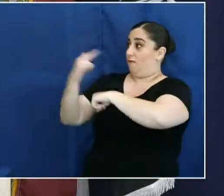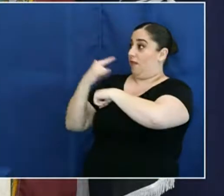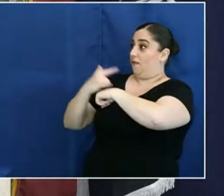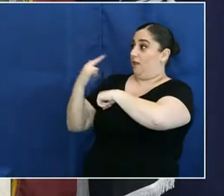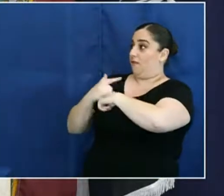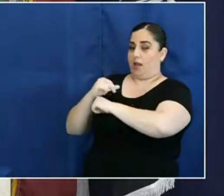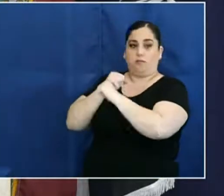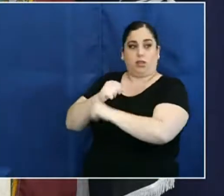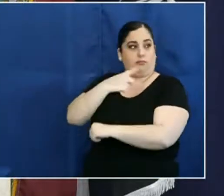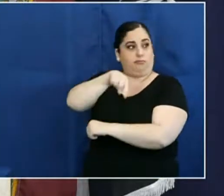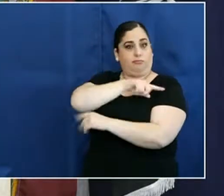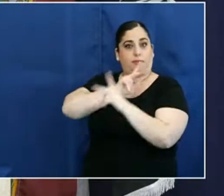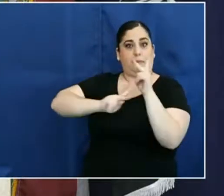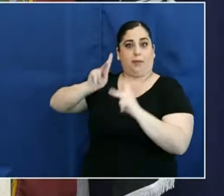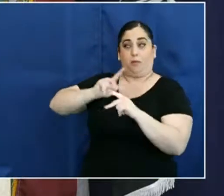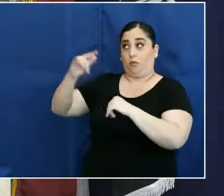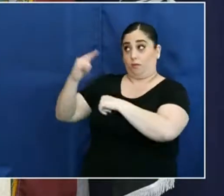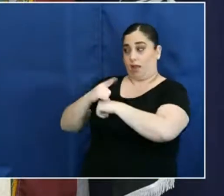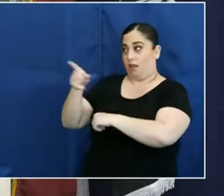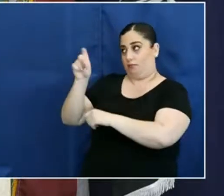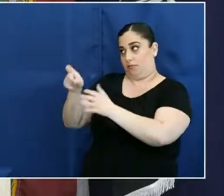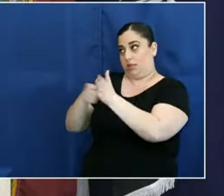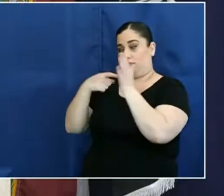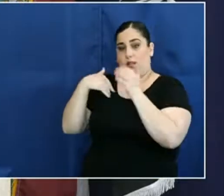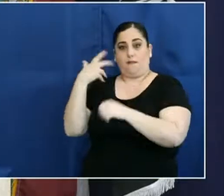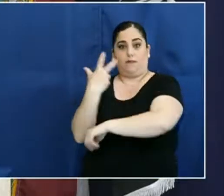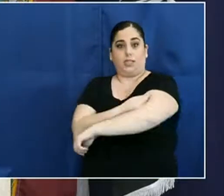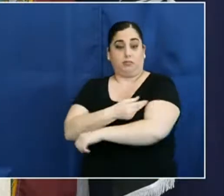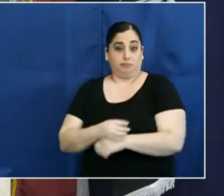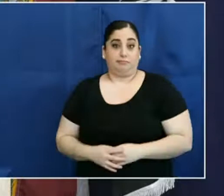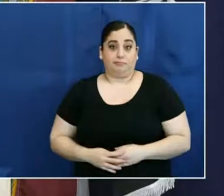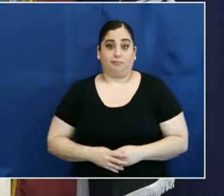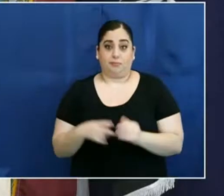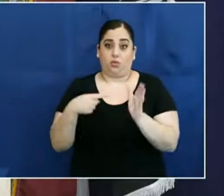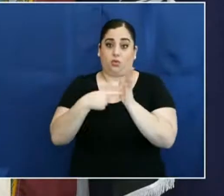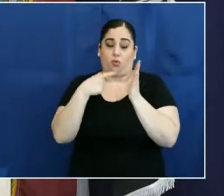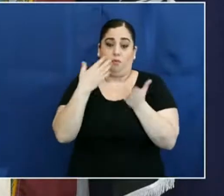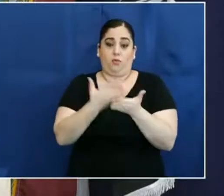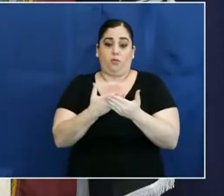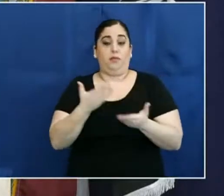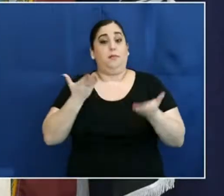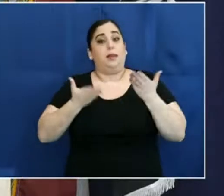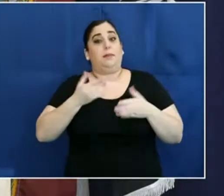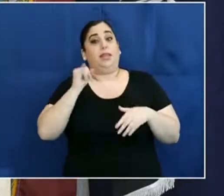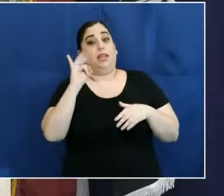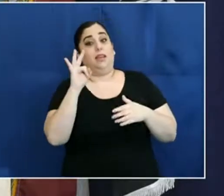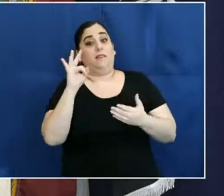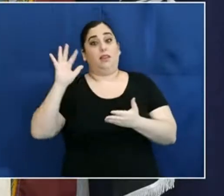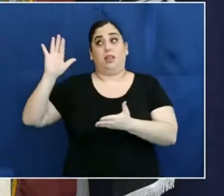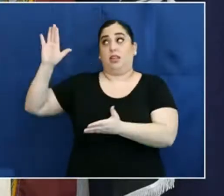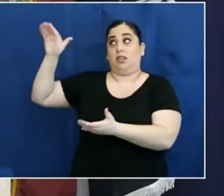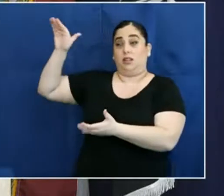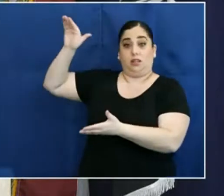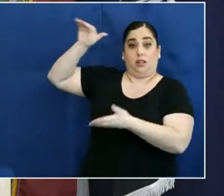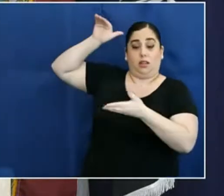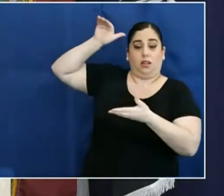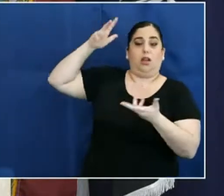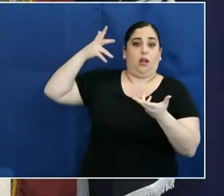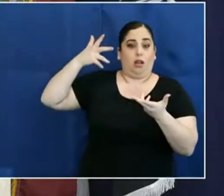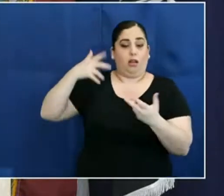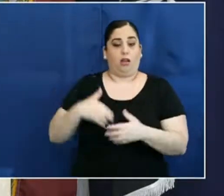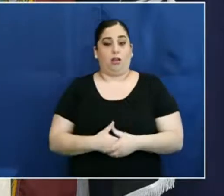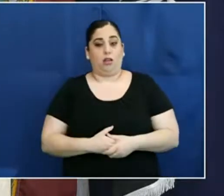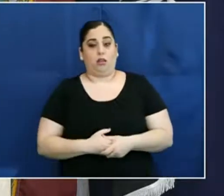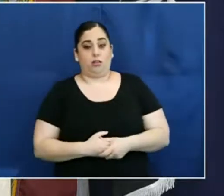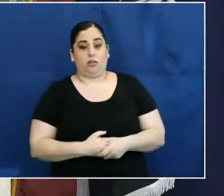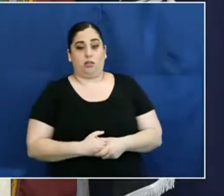of vaccines, might help encourage or incentivize some folks to get vaccinated that otherwise, may not want to go through what they perceive